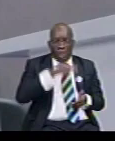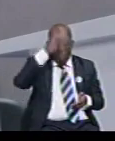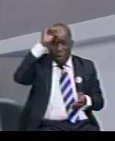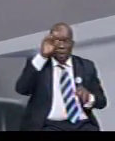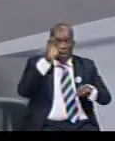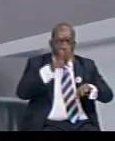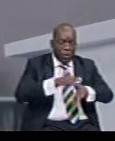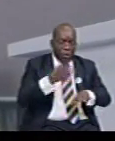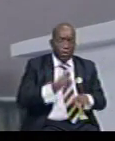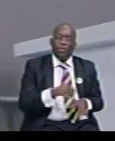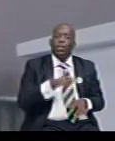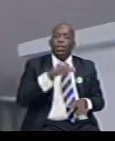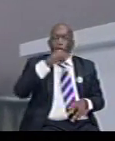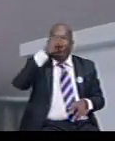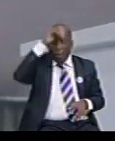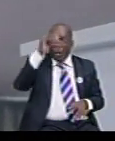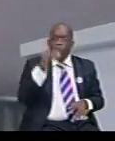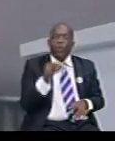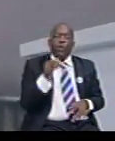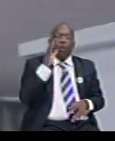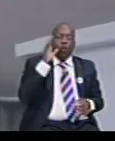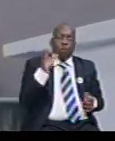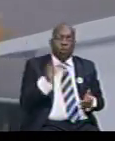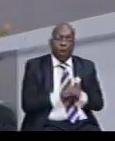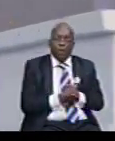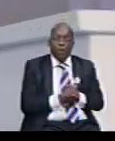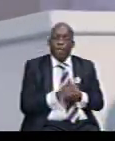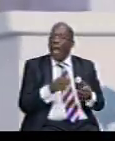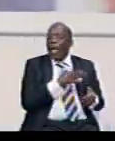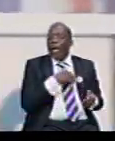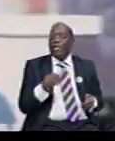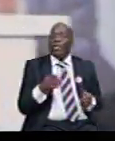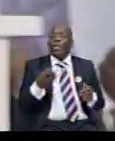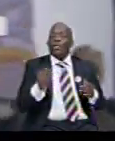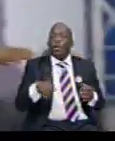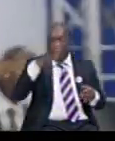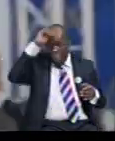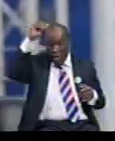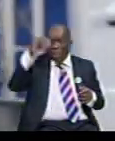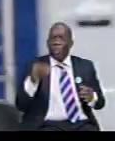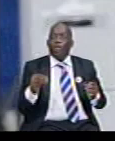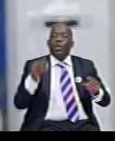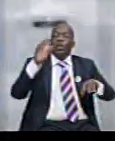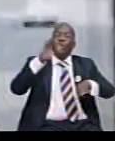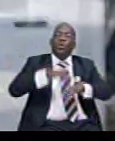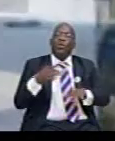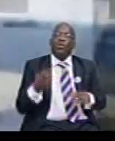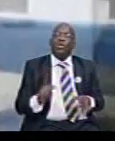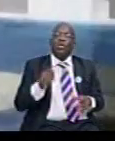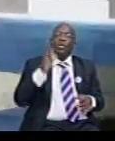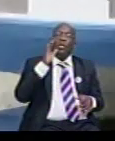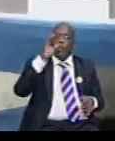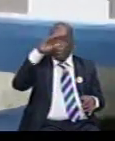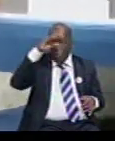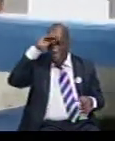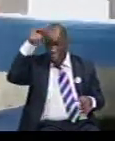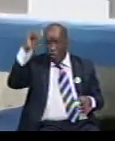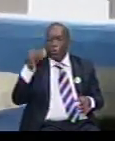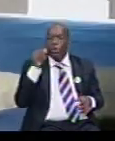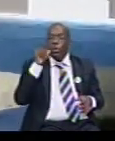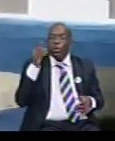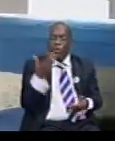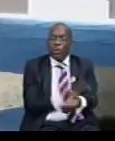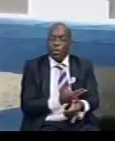man defiled that man's daughter, and did this and that. All the flood is there, and we're mopping the